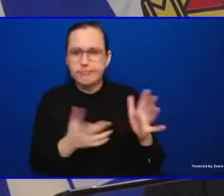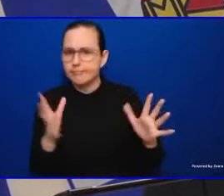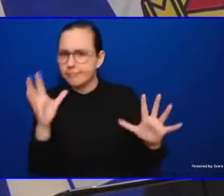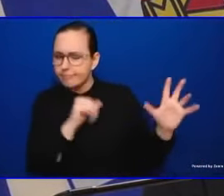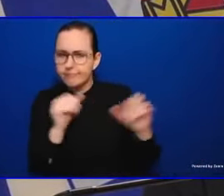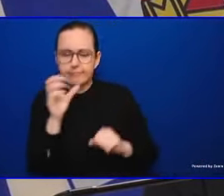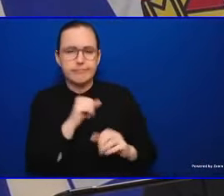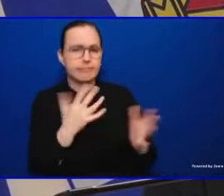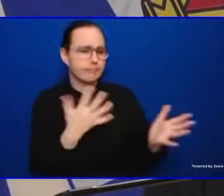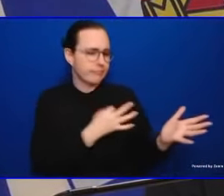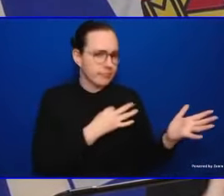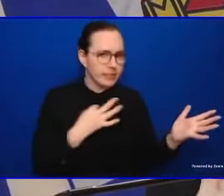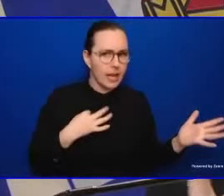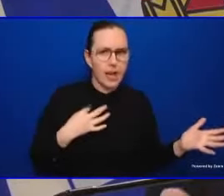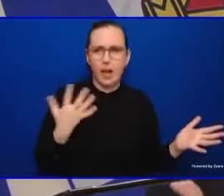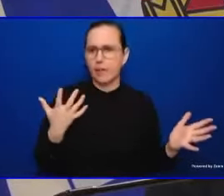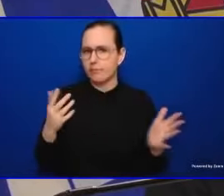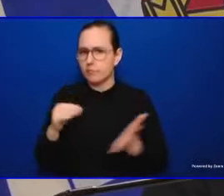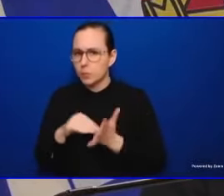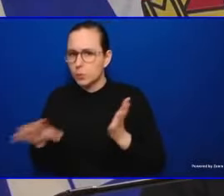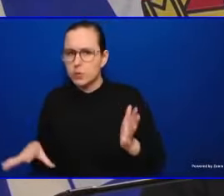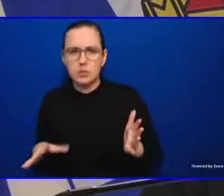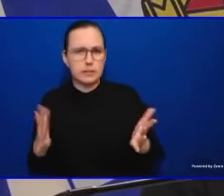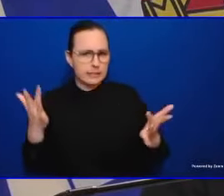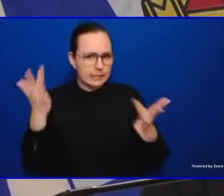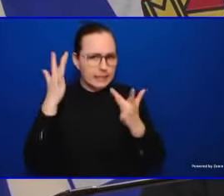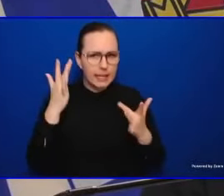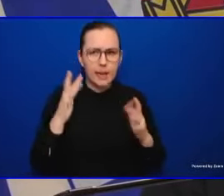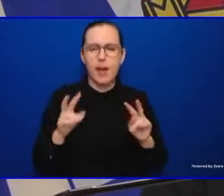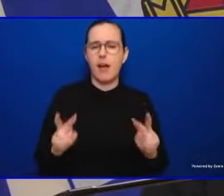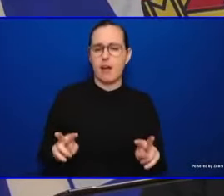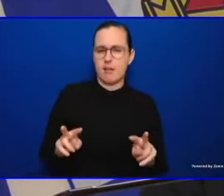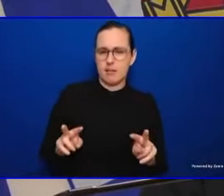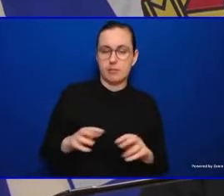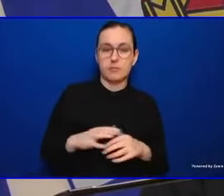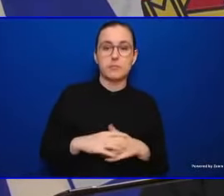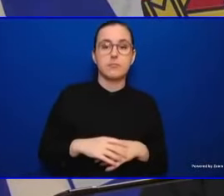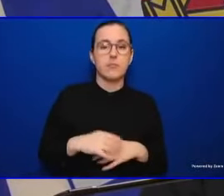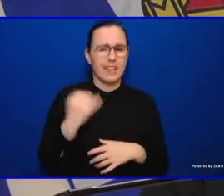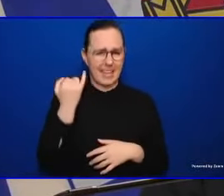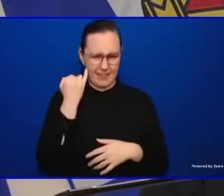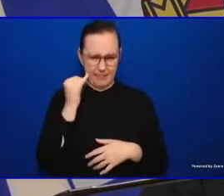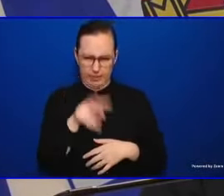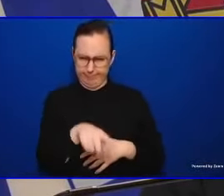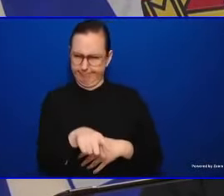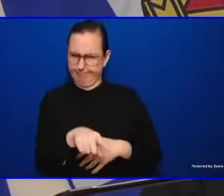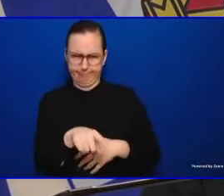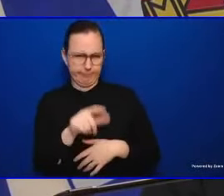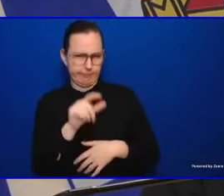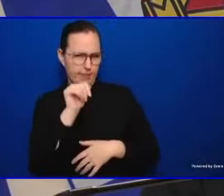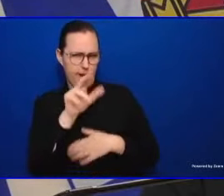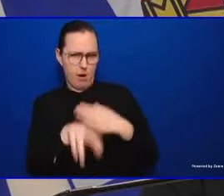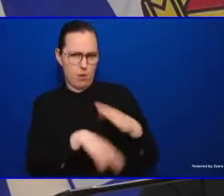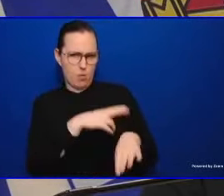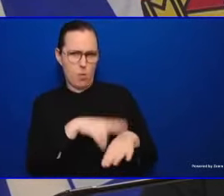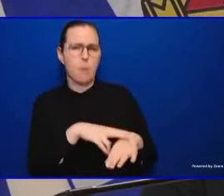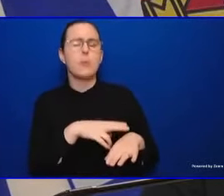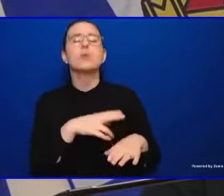that they see. So we've been working, we in public health have been working with them to have the protocols that are in place to